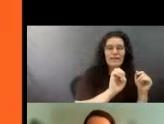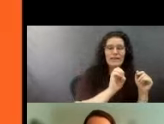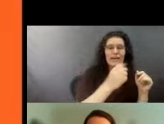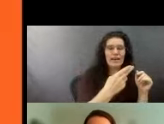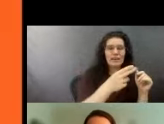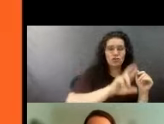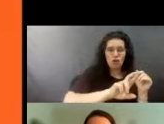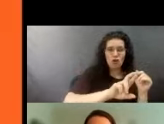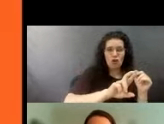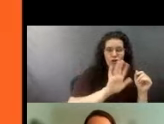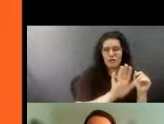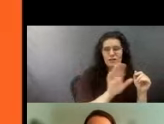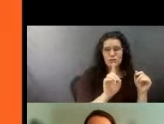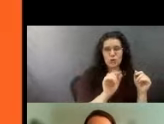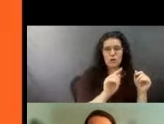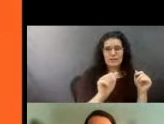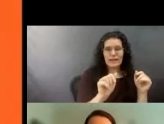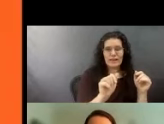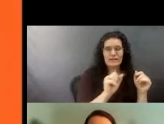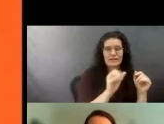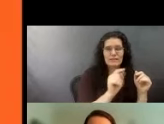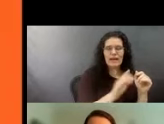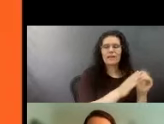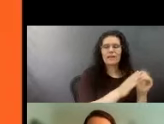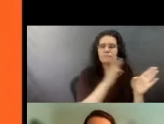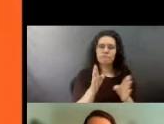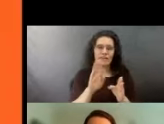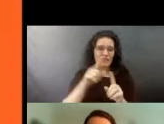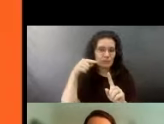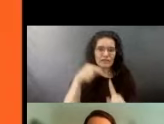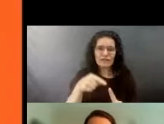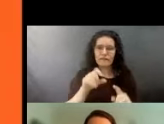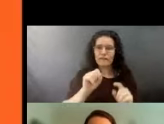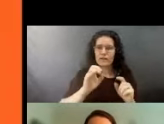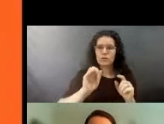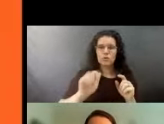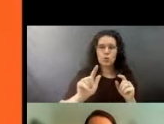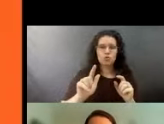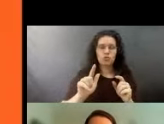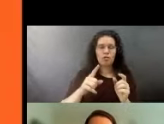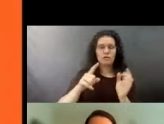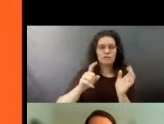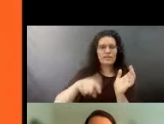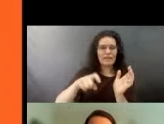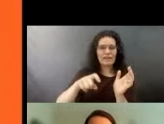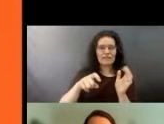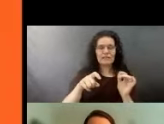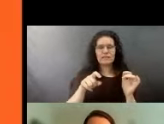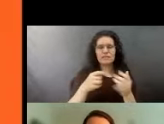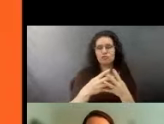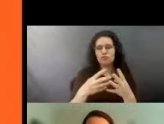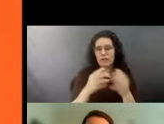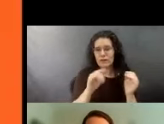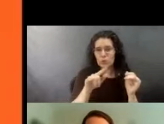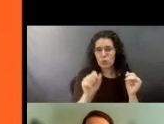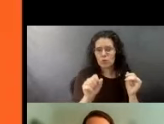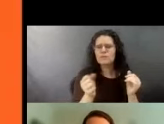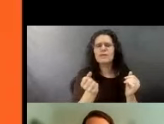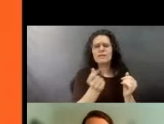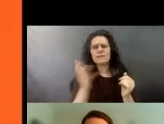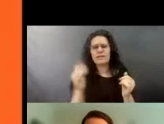the specific social needs screening tools that you might be utilizing. Several of the health centers around the country are